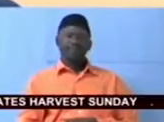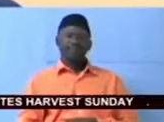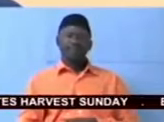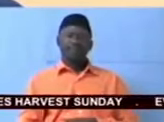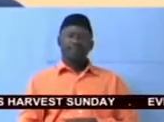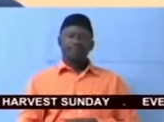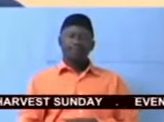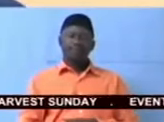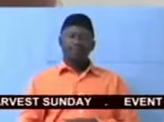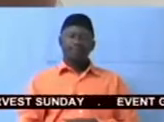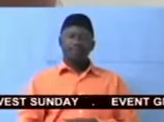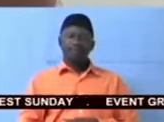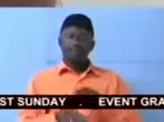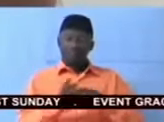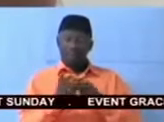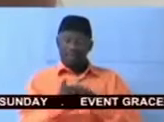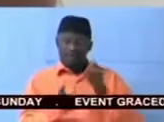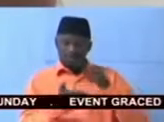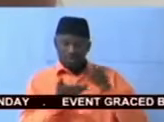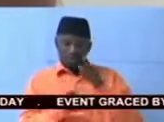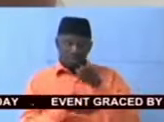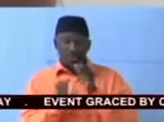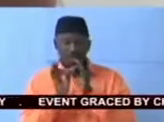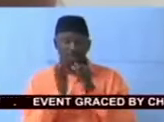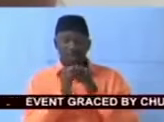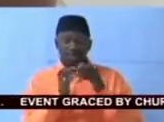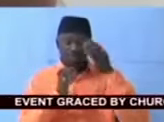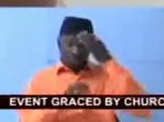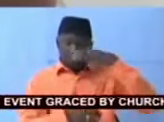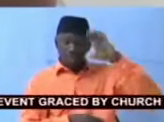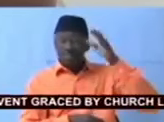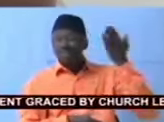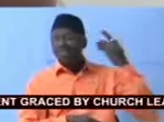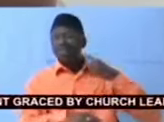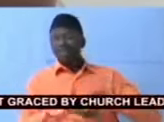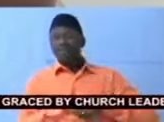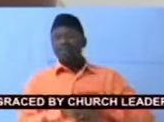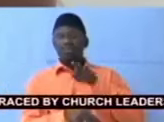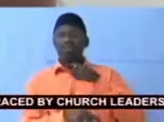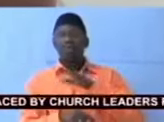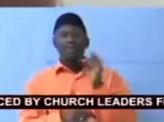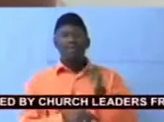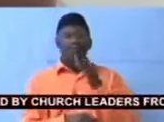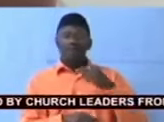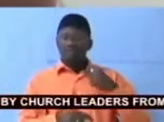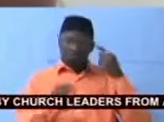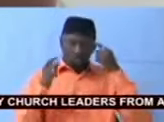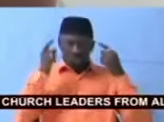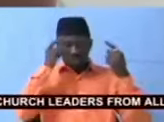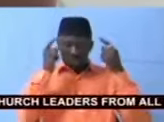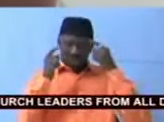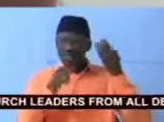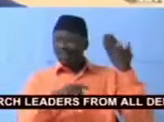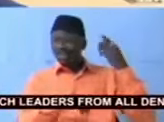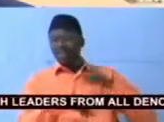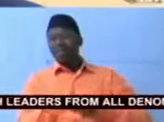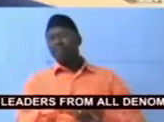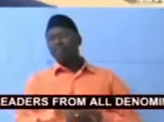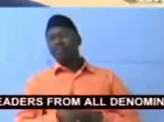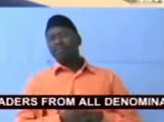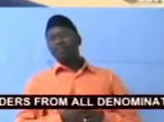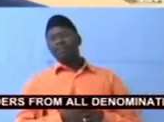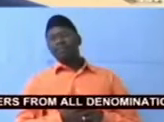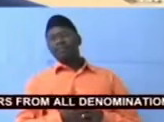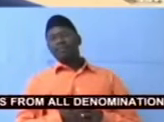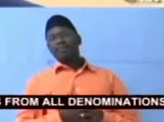Gomez, is it correct to say that you're telling this commission that at this time you were worried ndax Mr. Gomez da nga wax commission